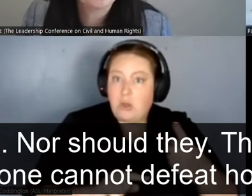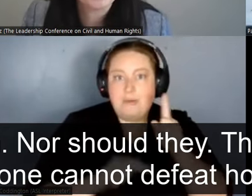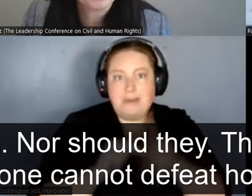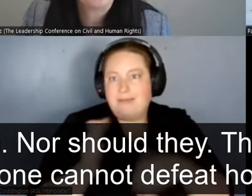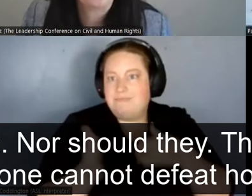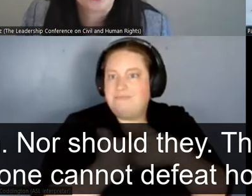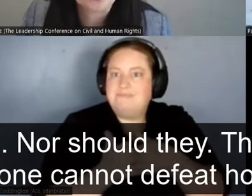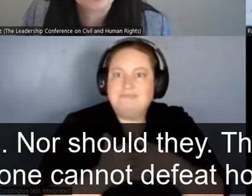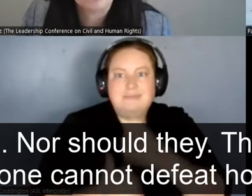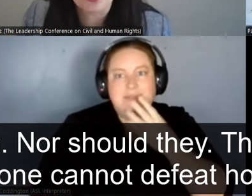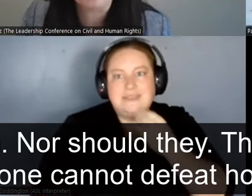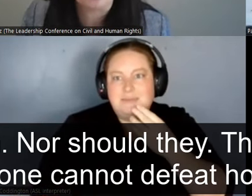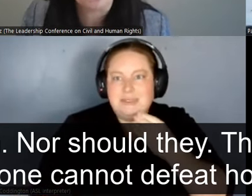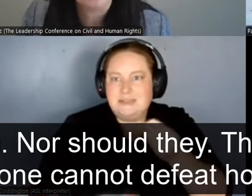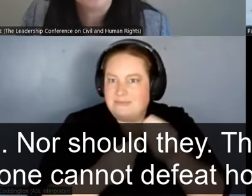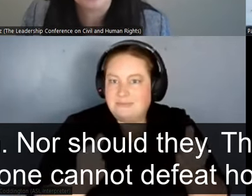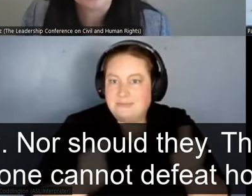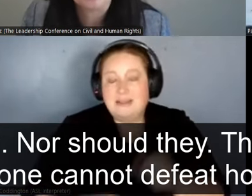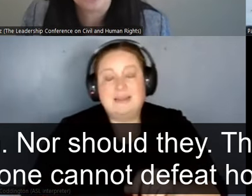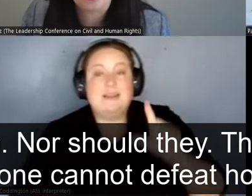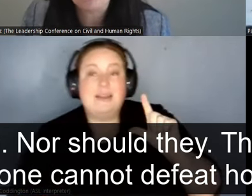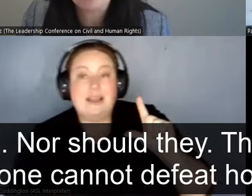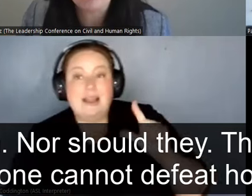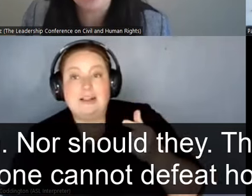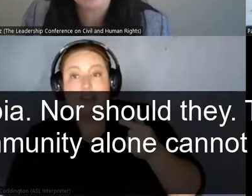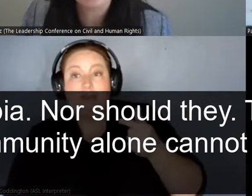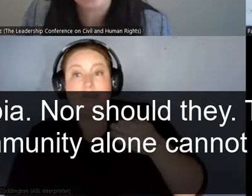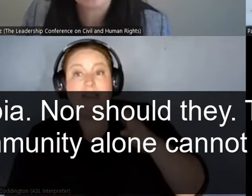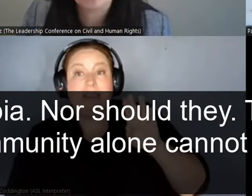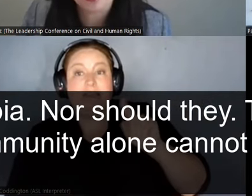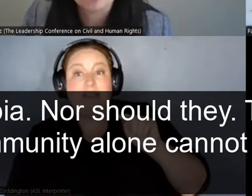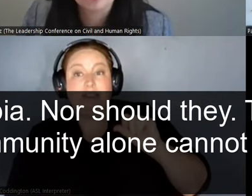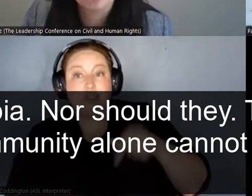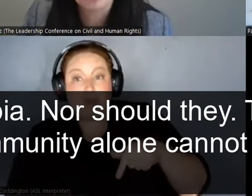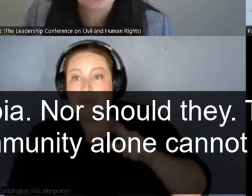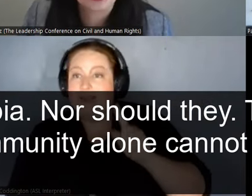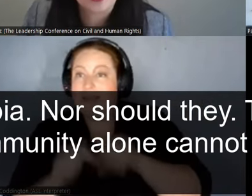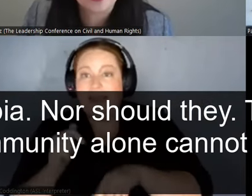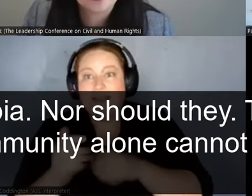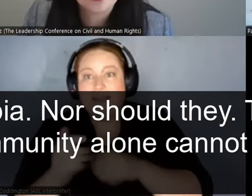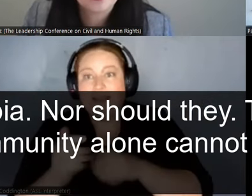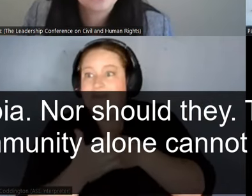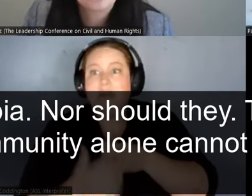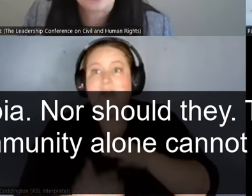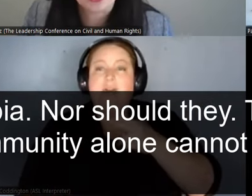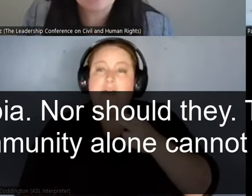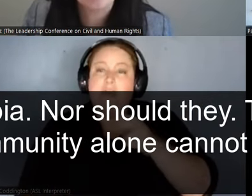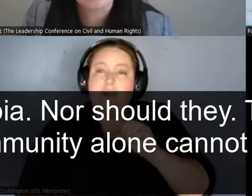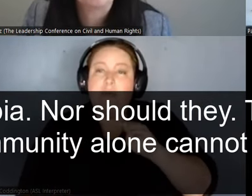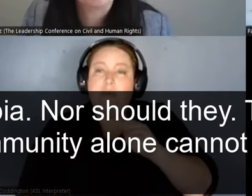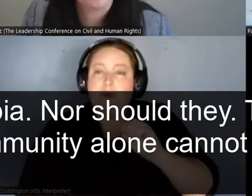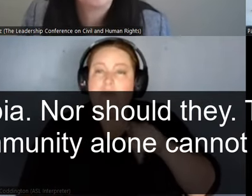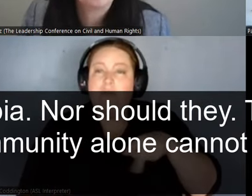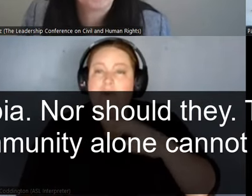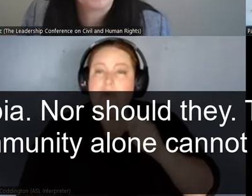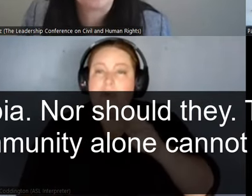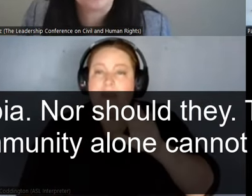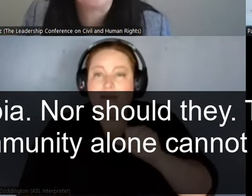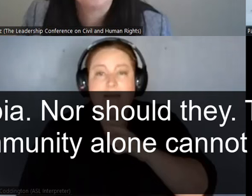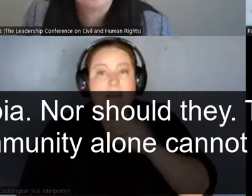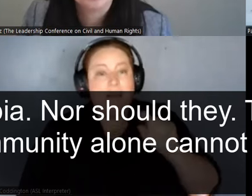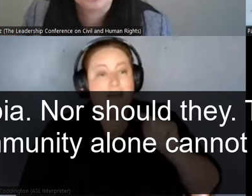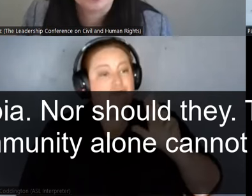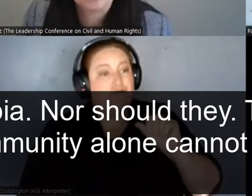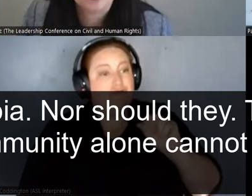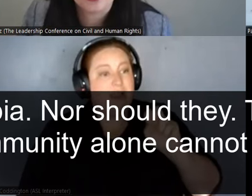The LGBTQ plus community alone cannot defeat homophobia and transphobia, nor should they. The Arab American community